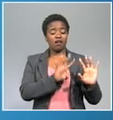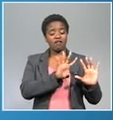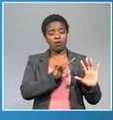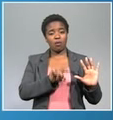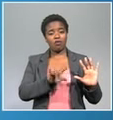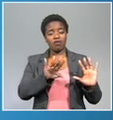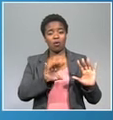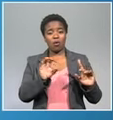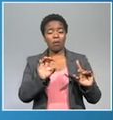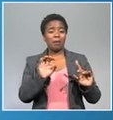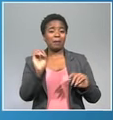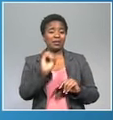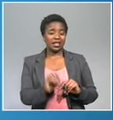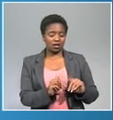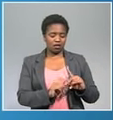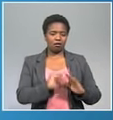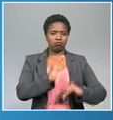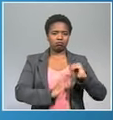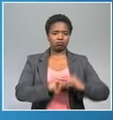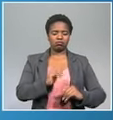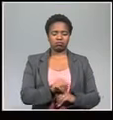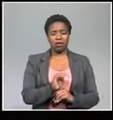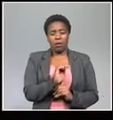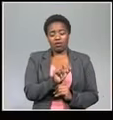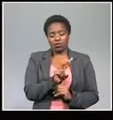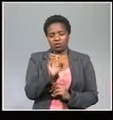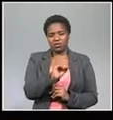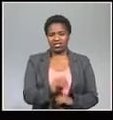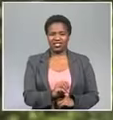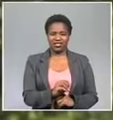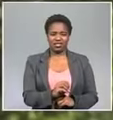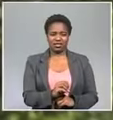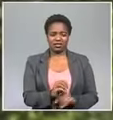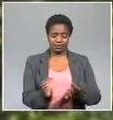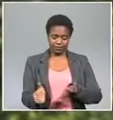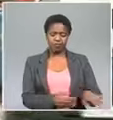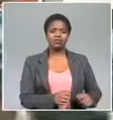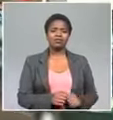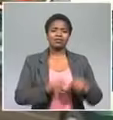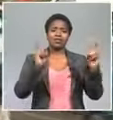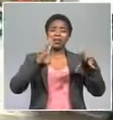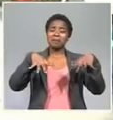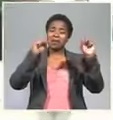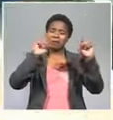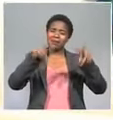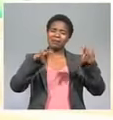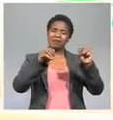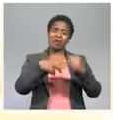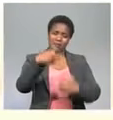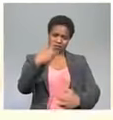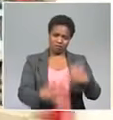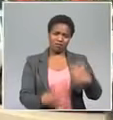4.4%. and construction by just over 2%. Rolling blackouts is a major culprit in the poor